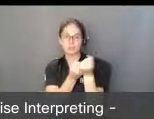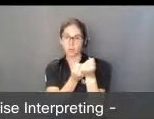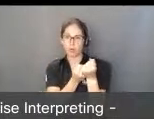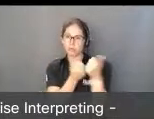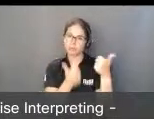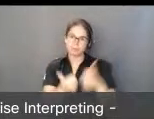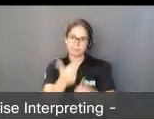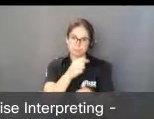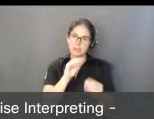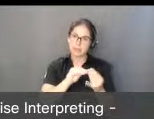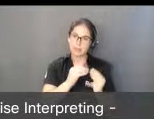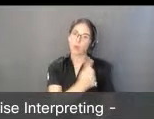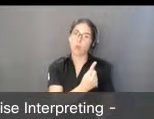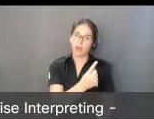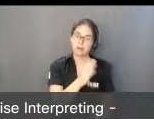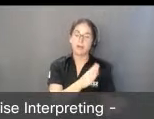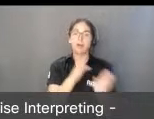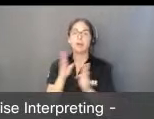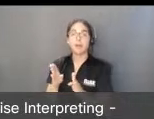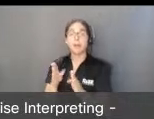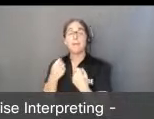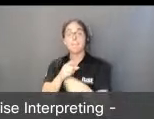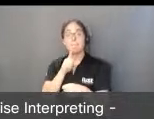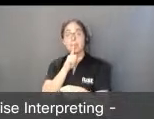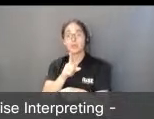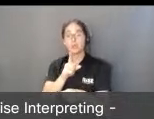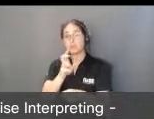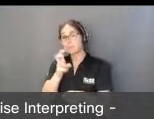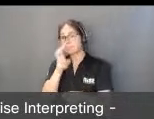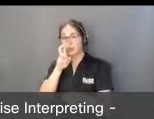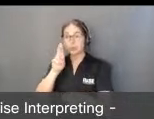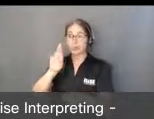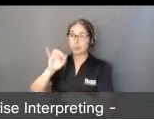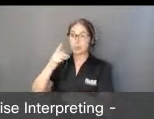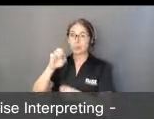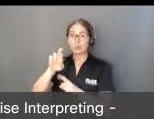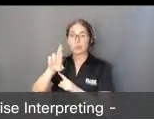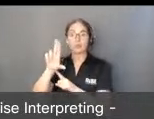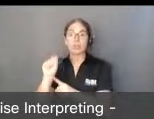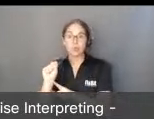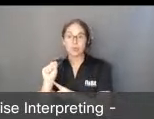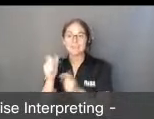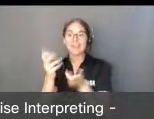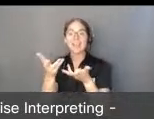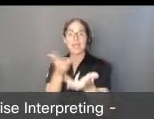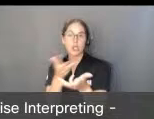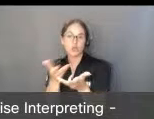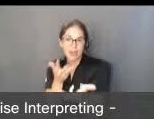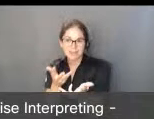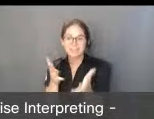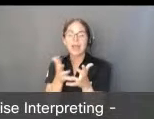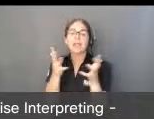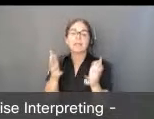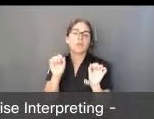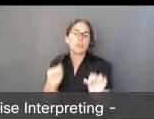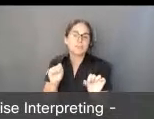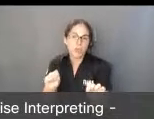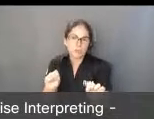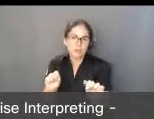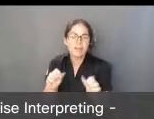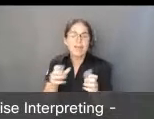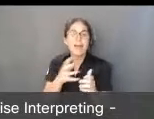and can we make it rigorous, engaging, and interactive as much as possible? And what is the